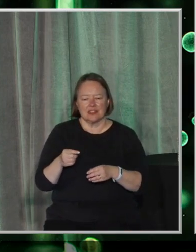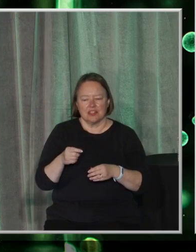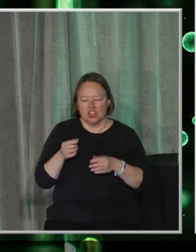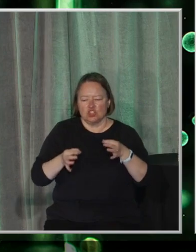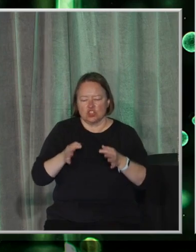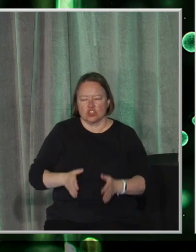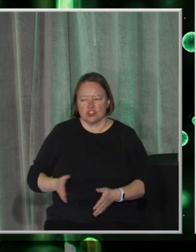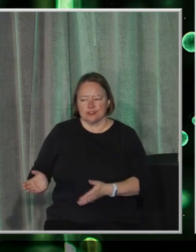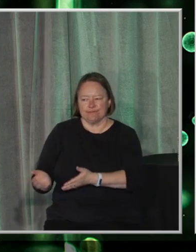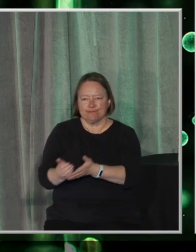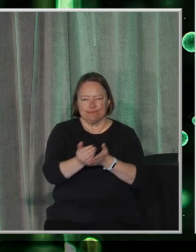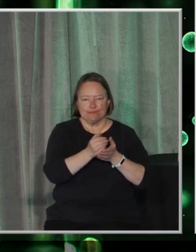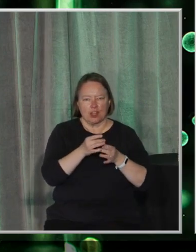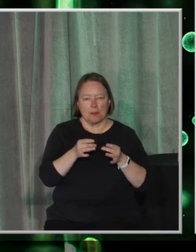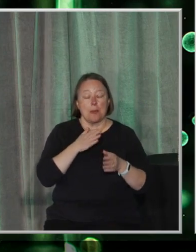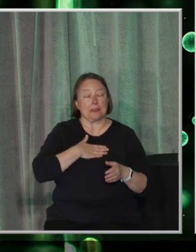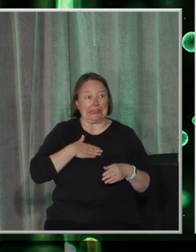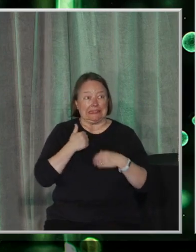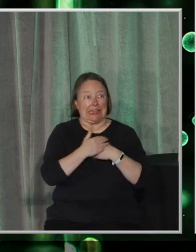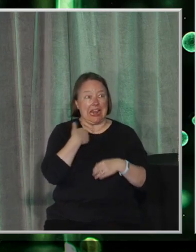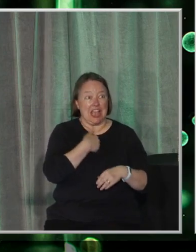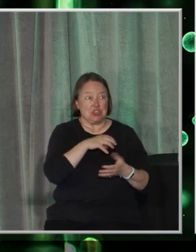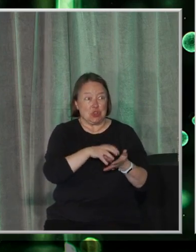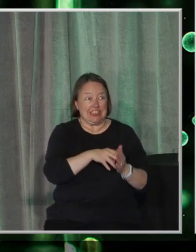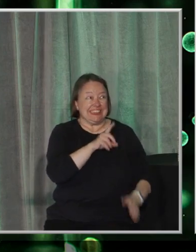judges is, please send cookies.